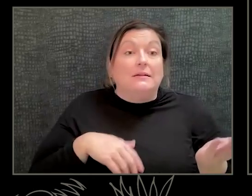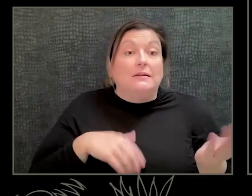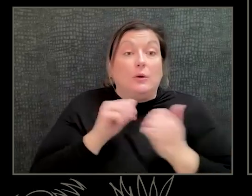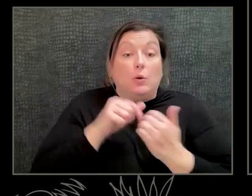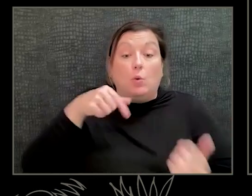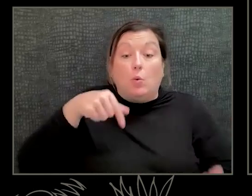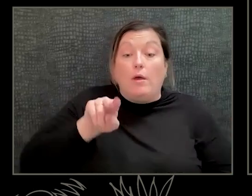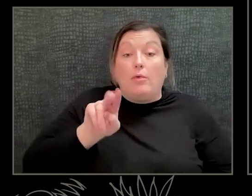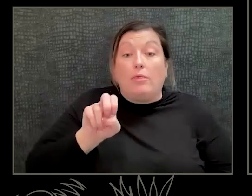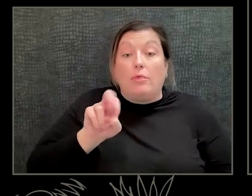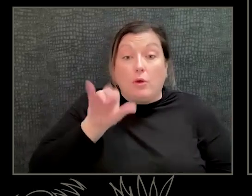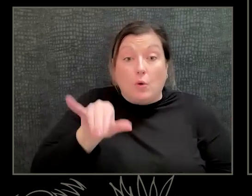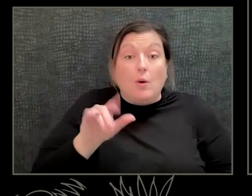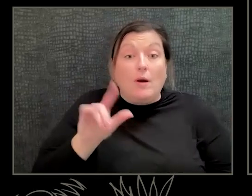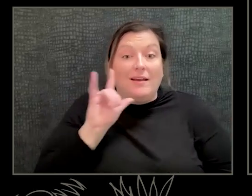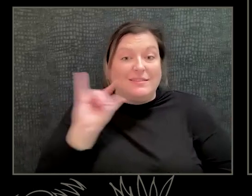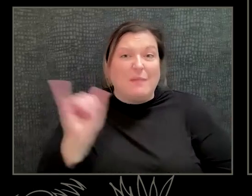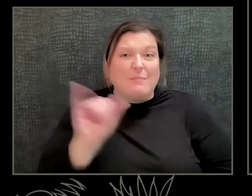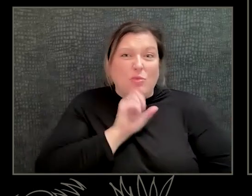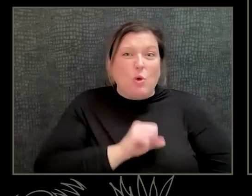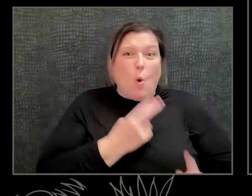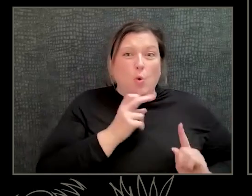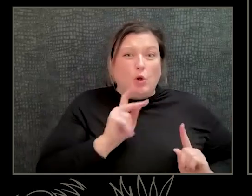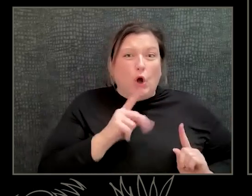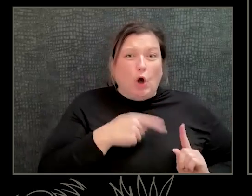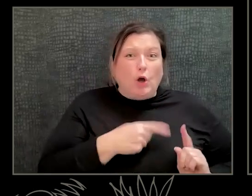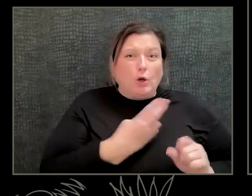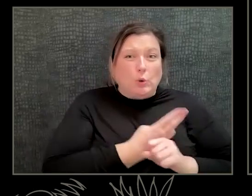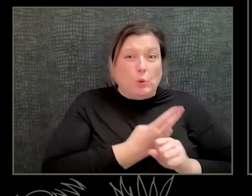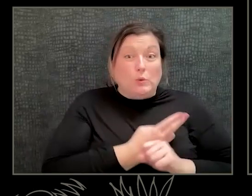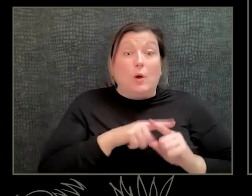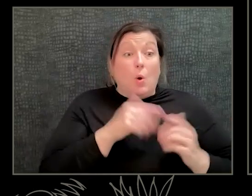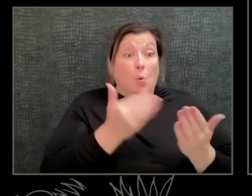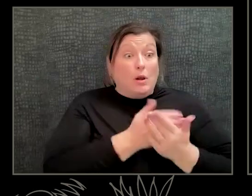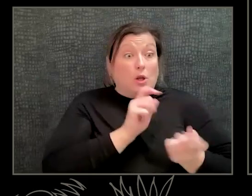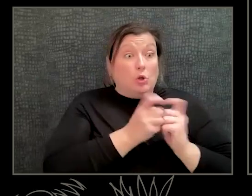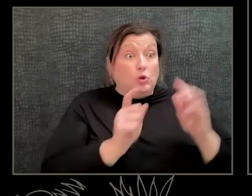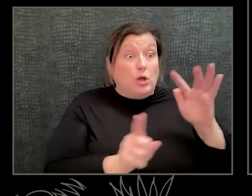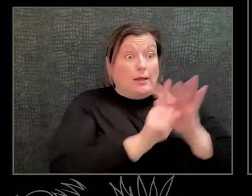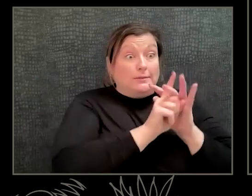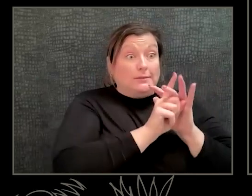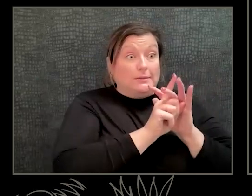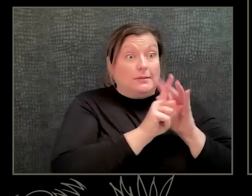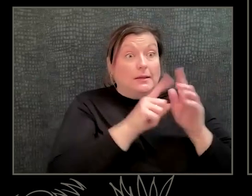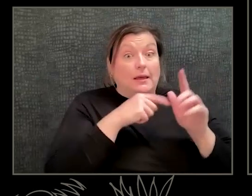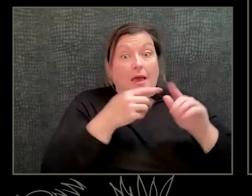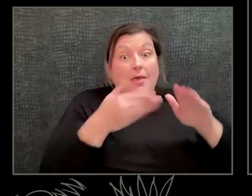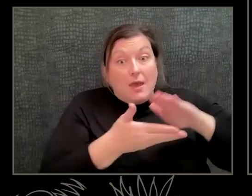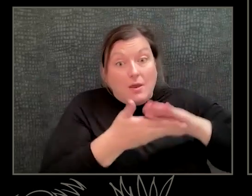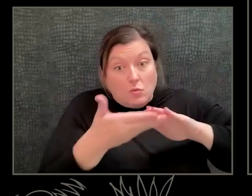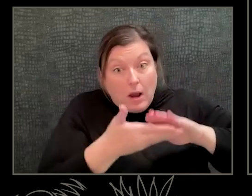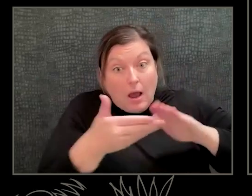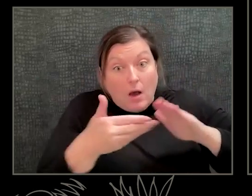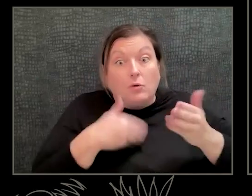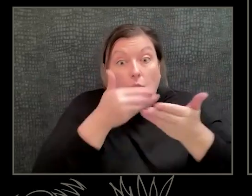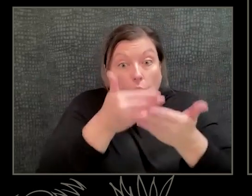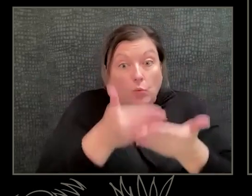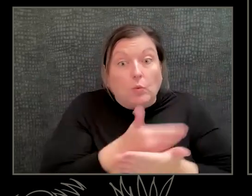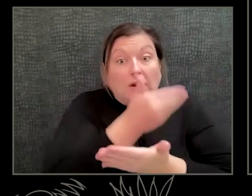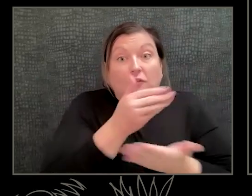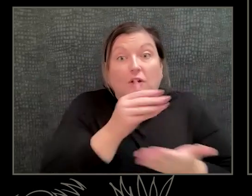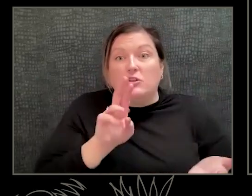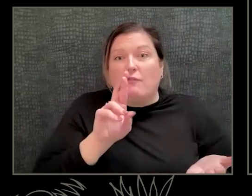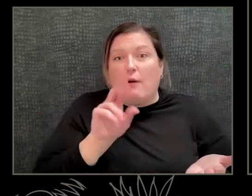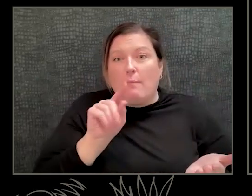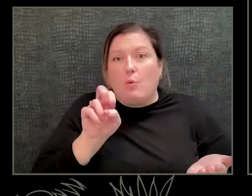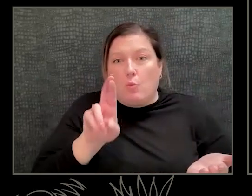old hook did, and when a new change arrived, it ran router refresh from Next.js, kind